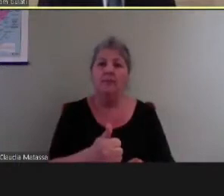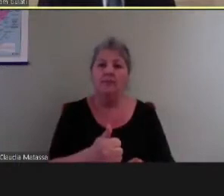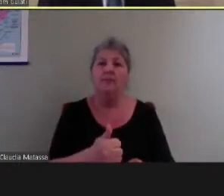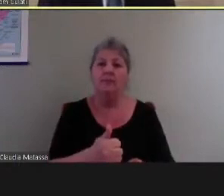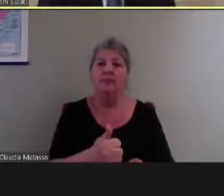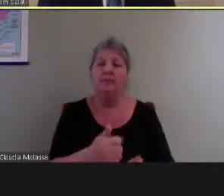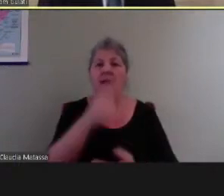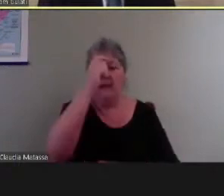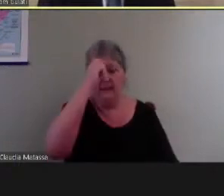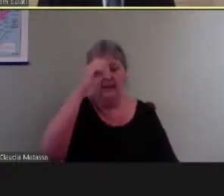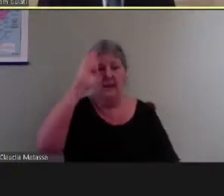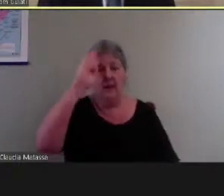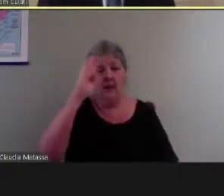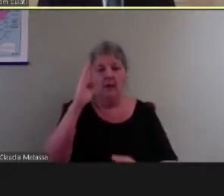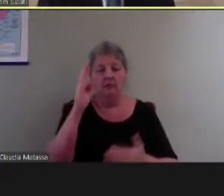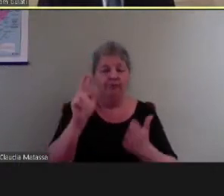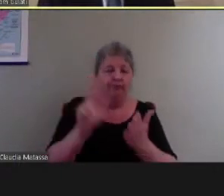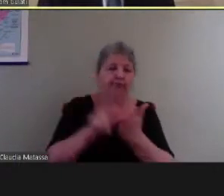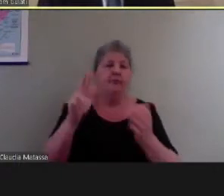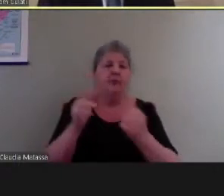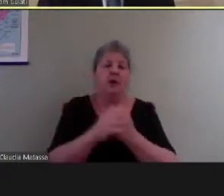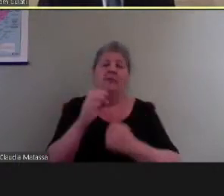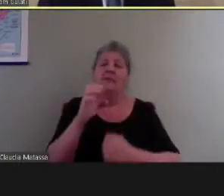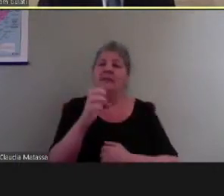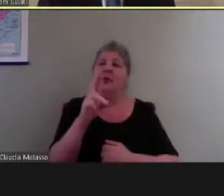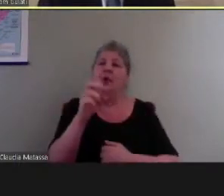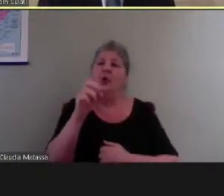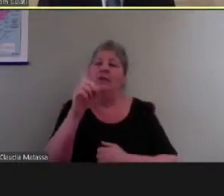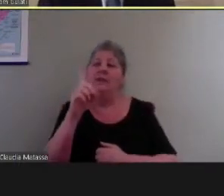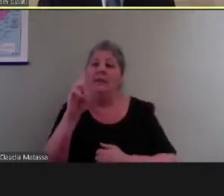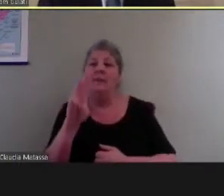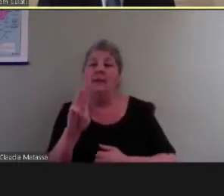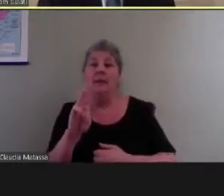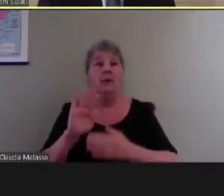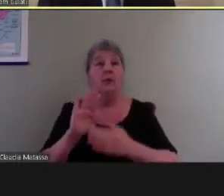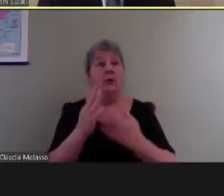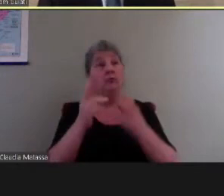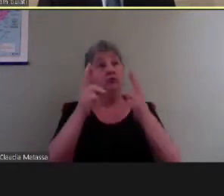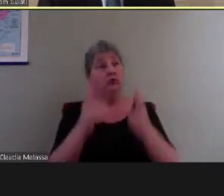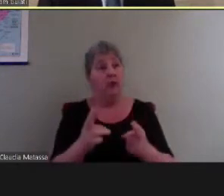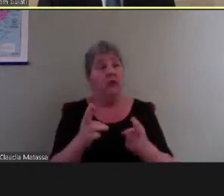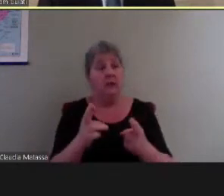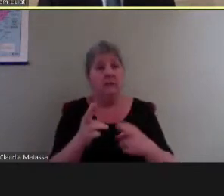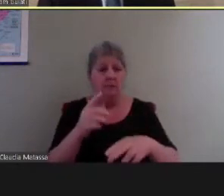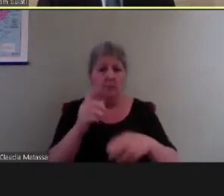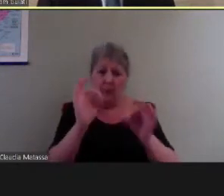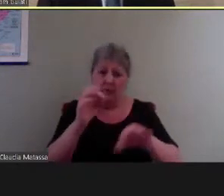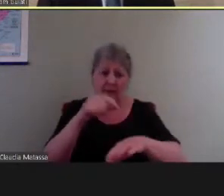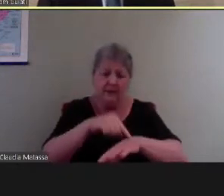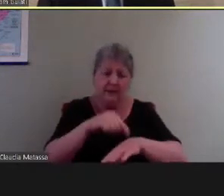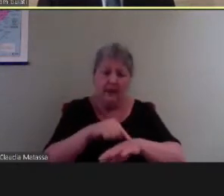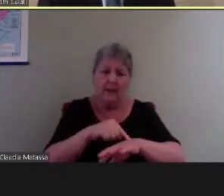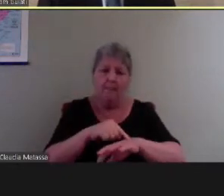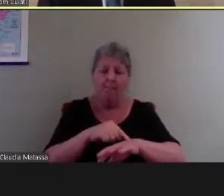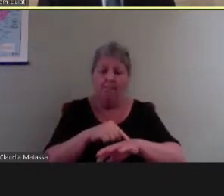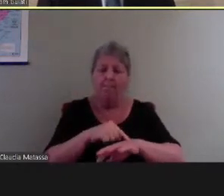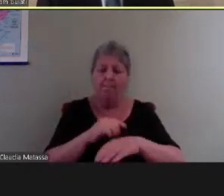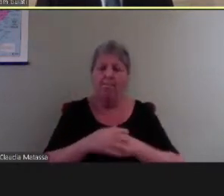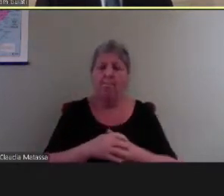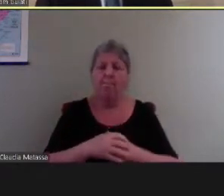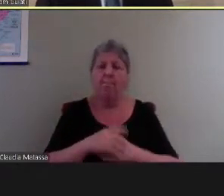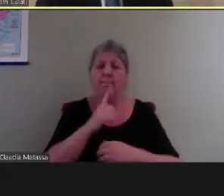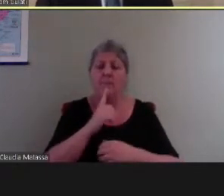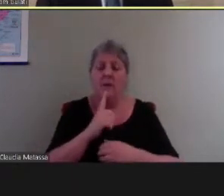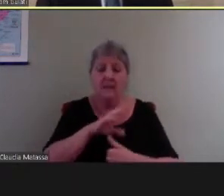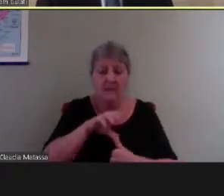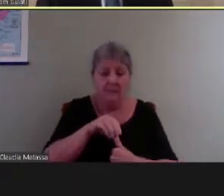I think Ireland's ratification of the CRPD is timely. It provides the correct momentum for us to work further in this area. But in